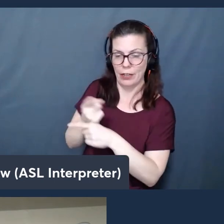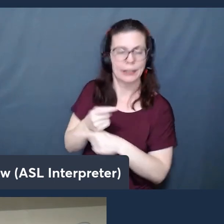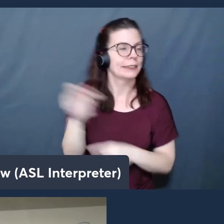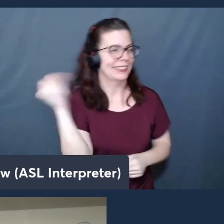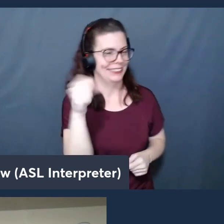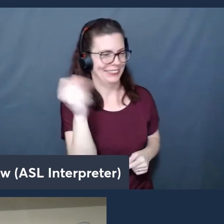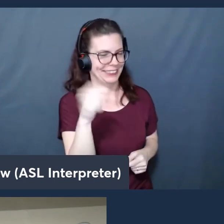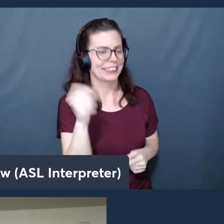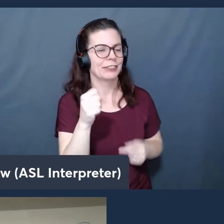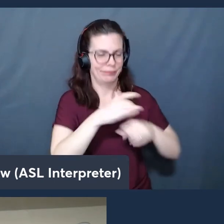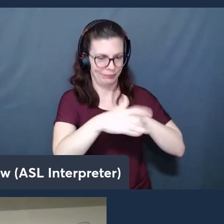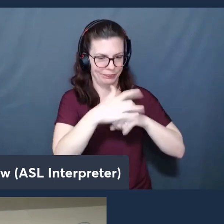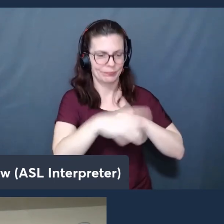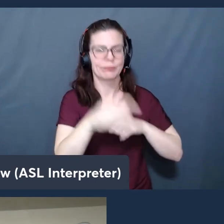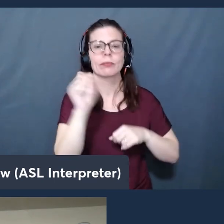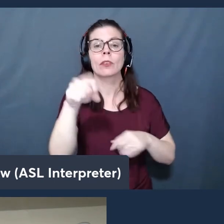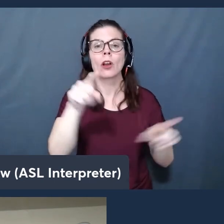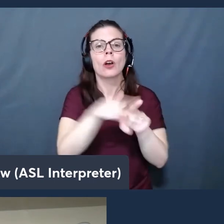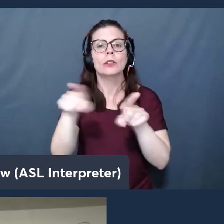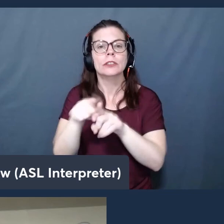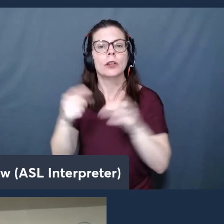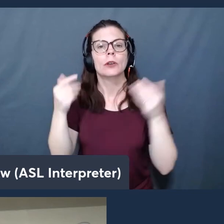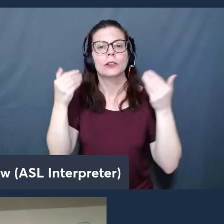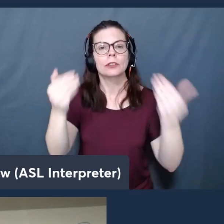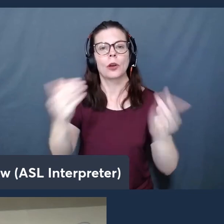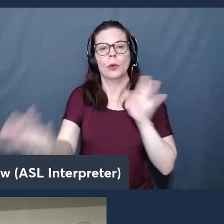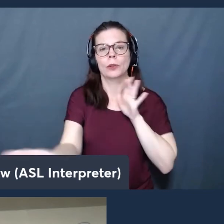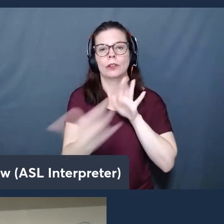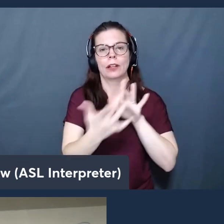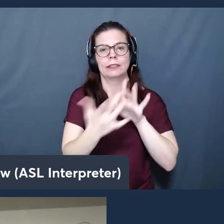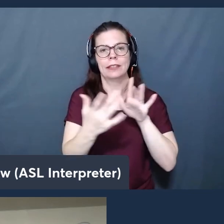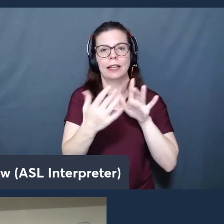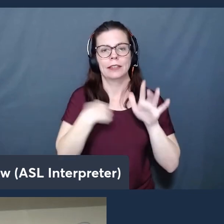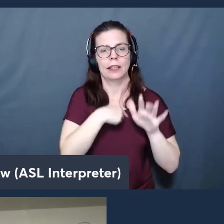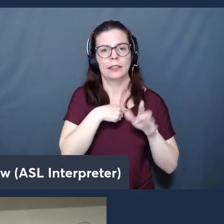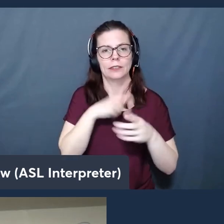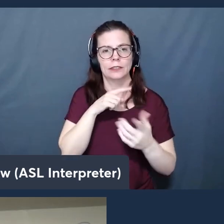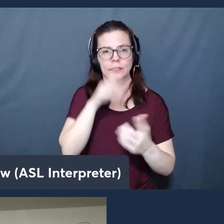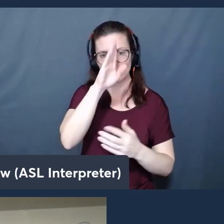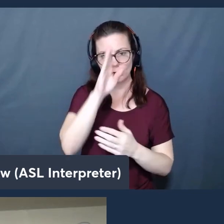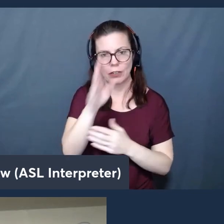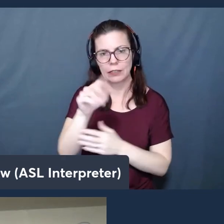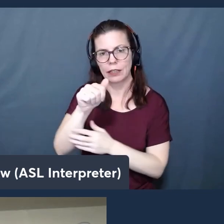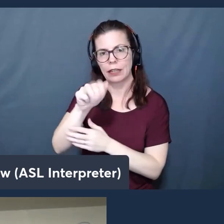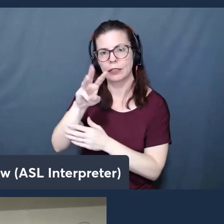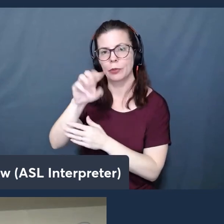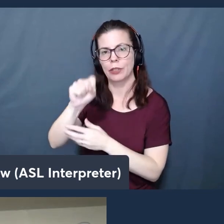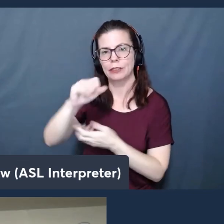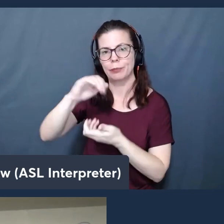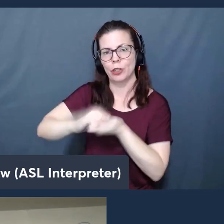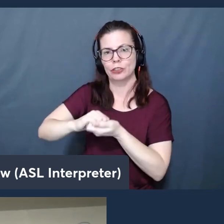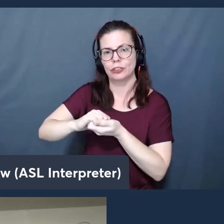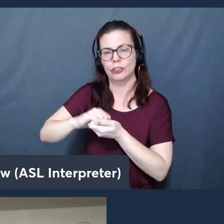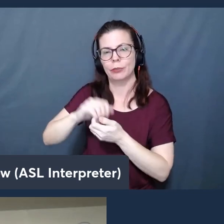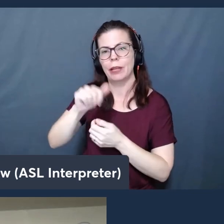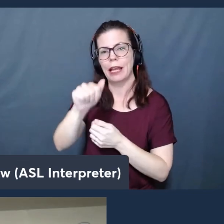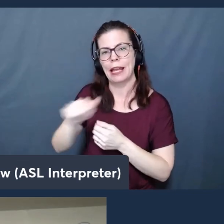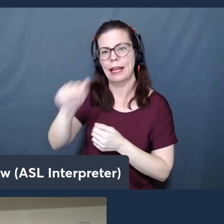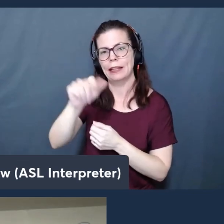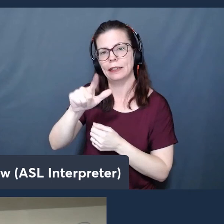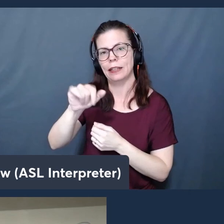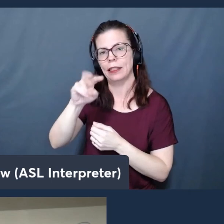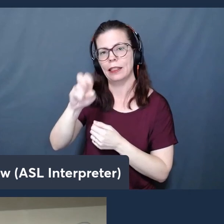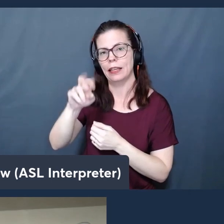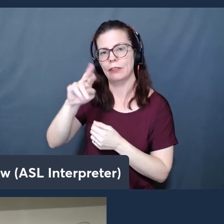available. And also feel free to reach out directly to Yeah. AWS partnership at liveramp.com as well.